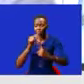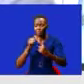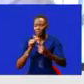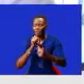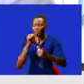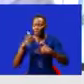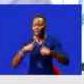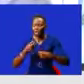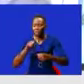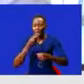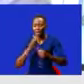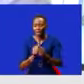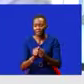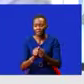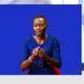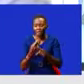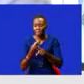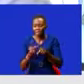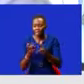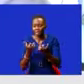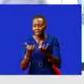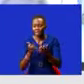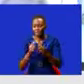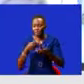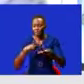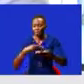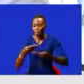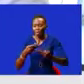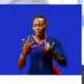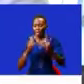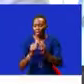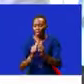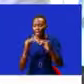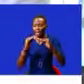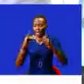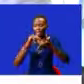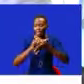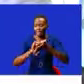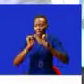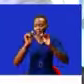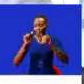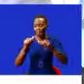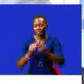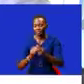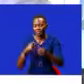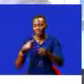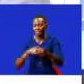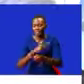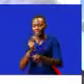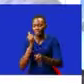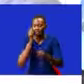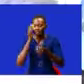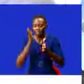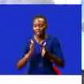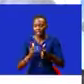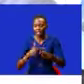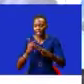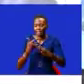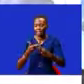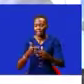have medication, but we require to buy, so they agreed that we'll be treating this patient.